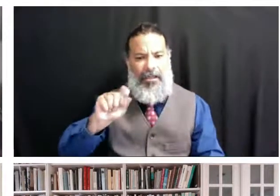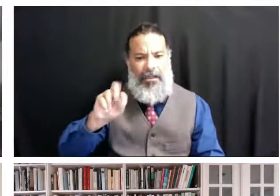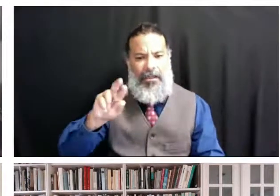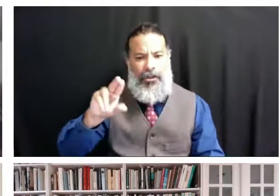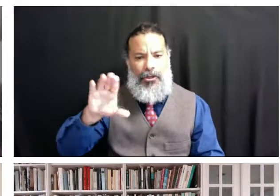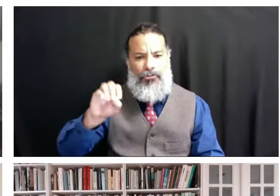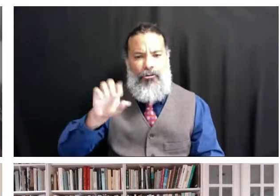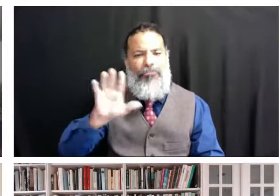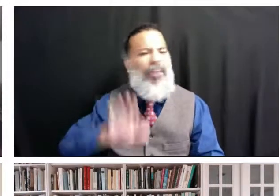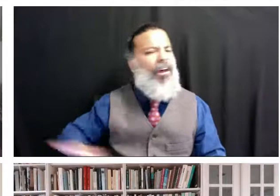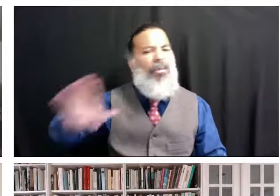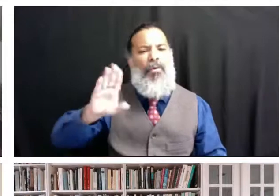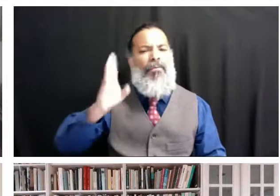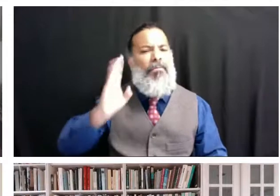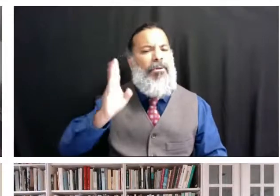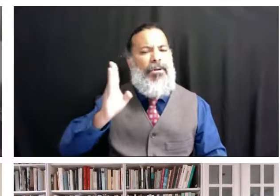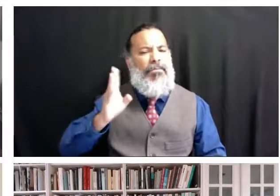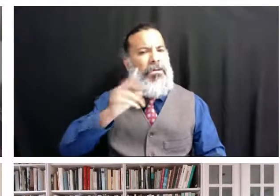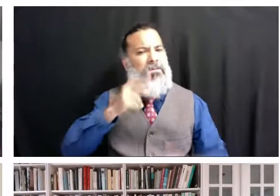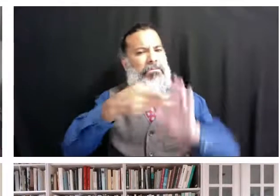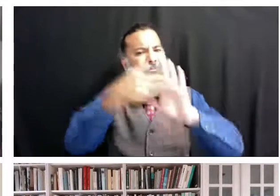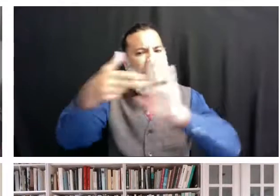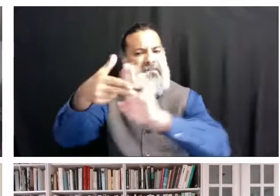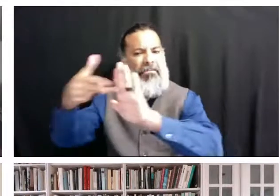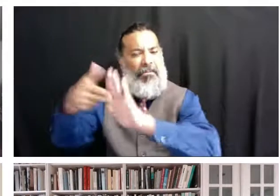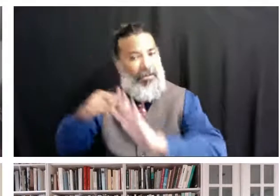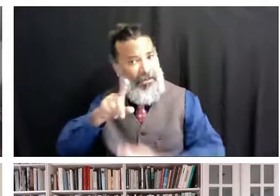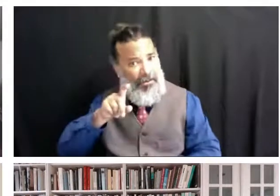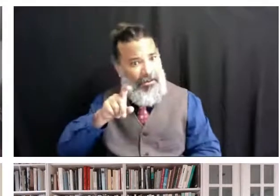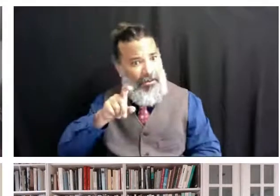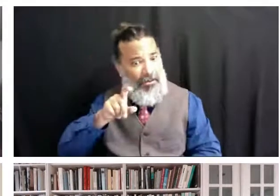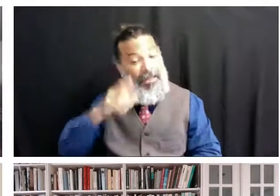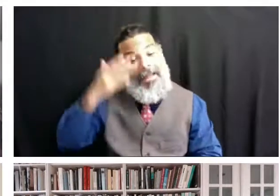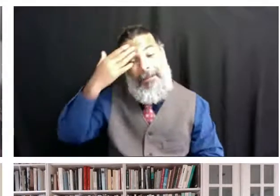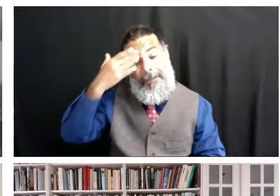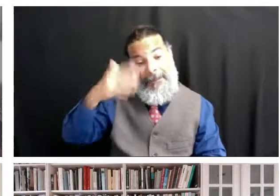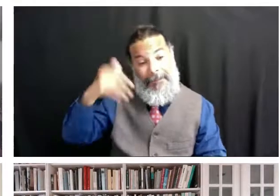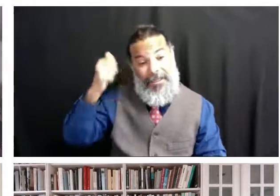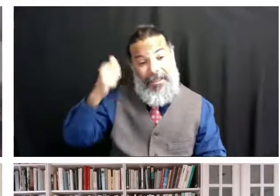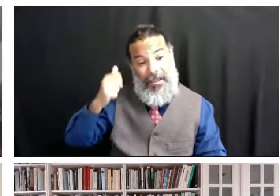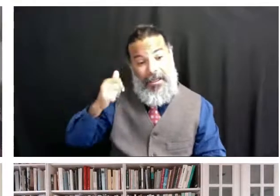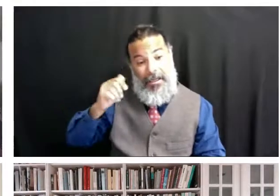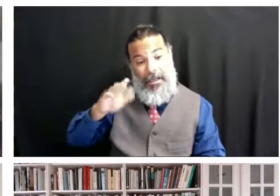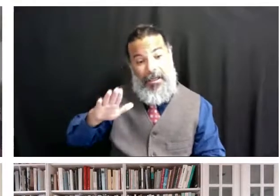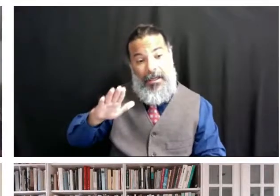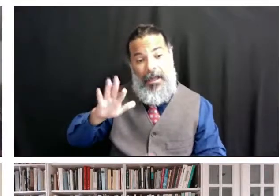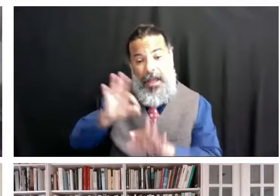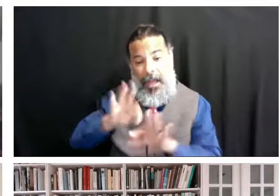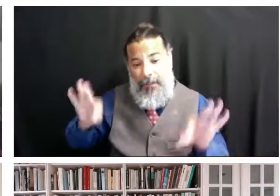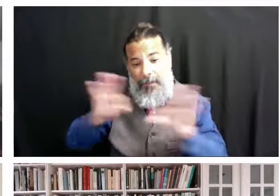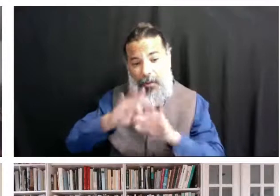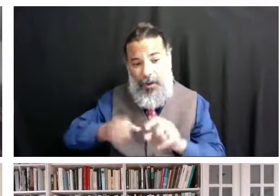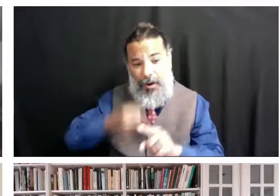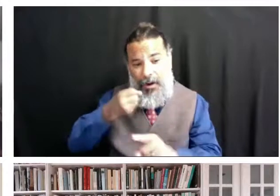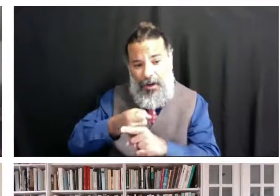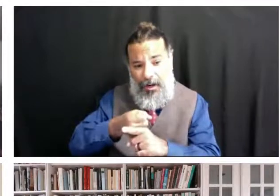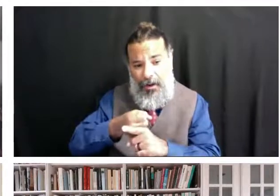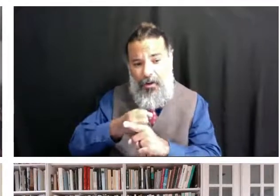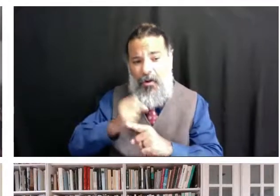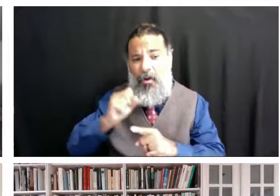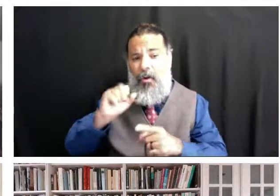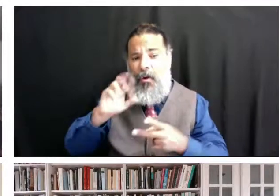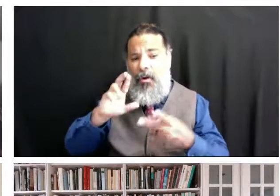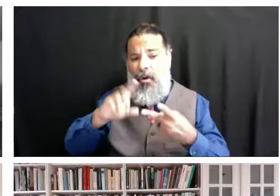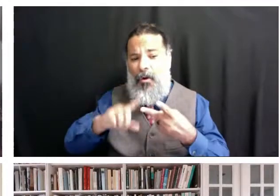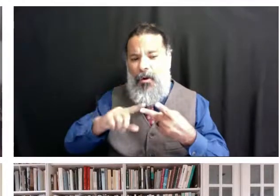around Baltimore. And I just wanted to know, is that because of his important impact on Baltimore architecture,